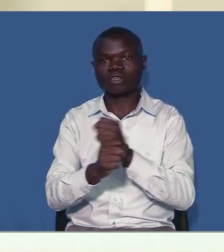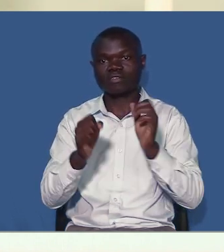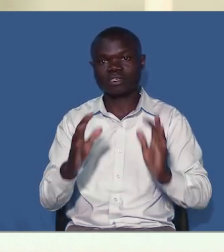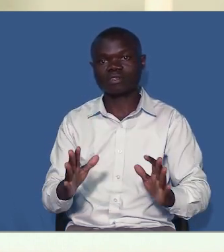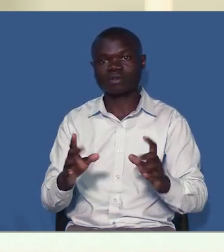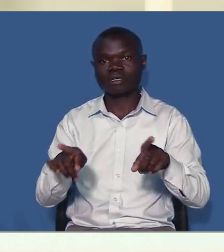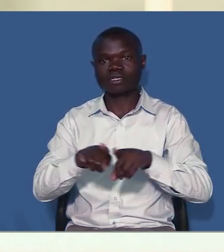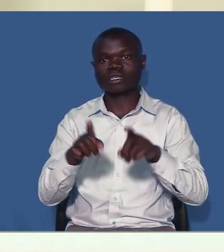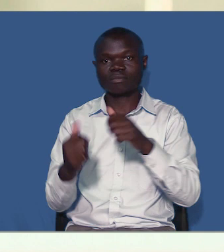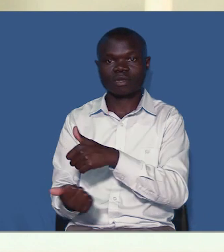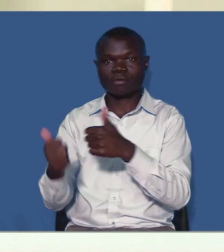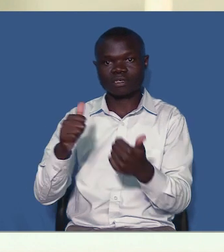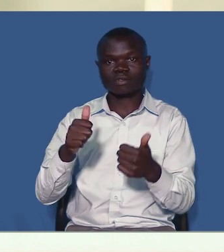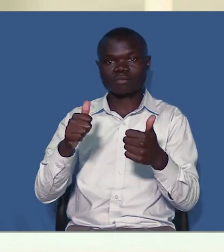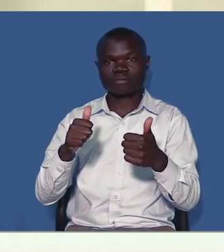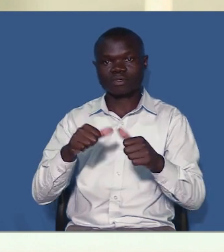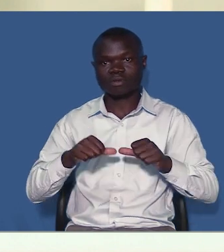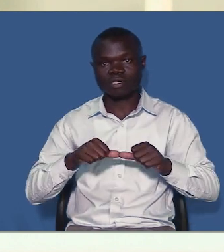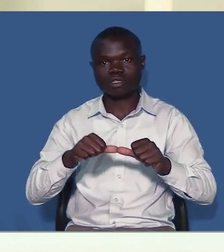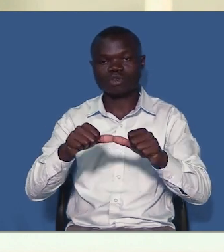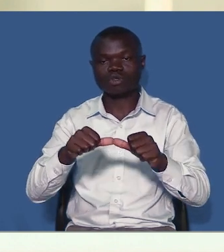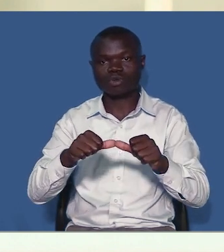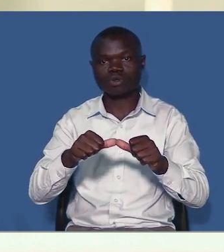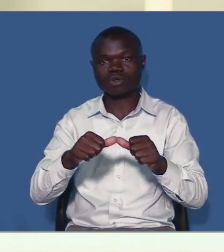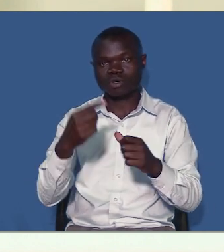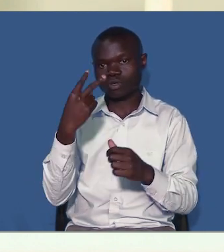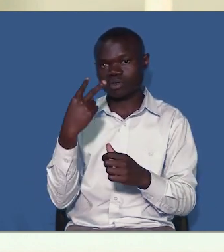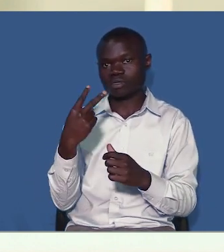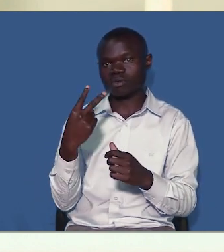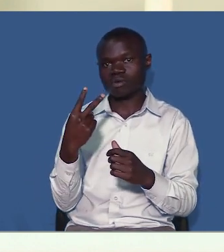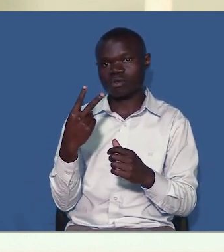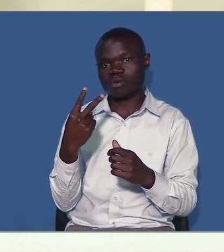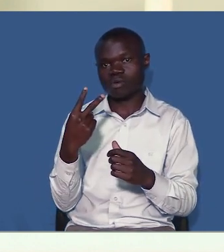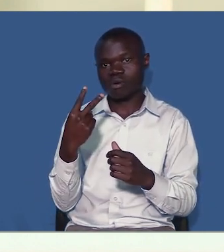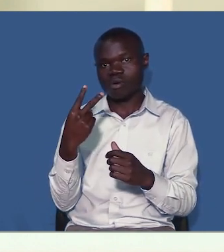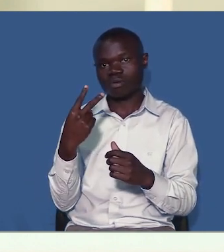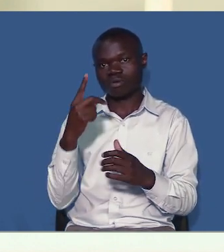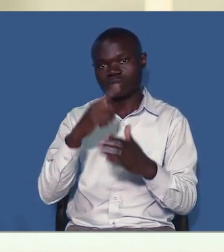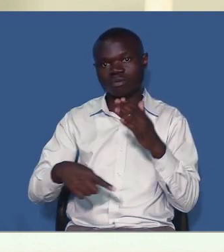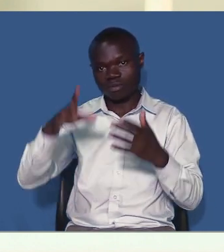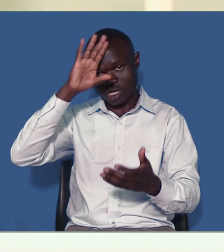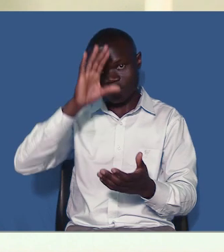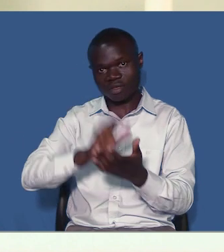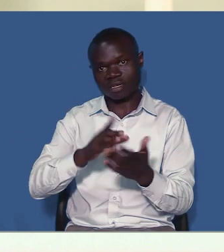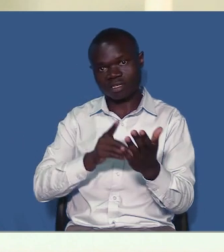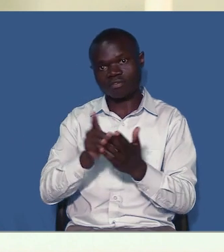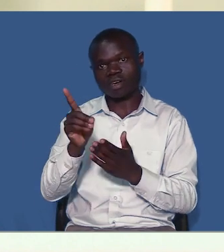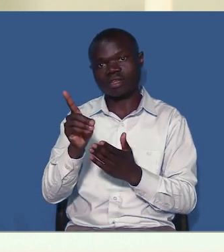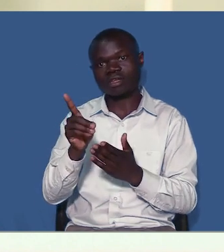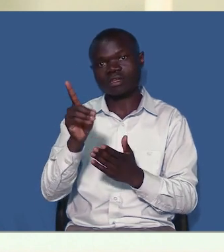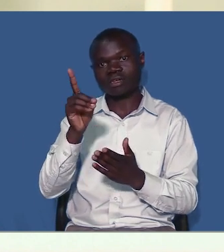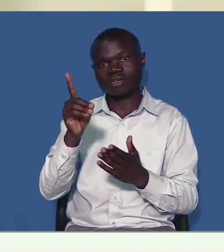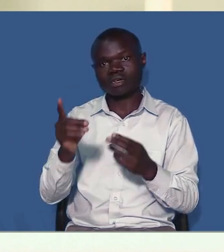as we continue to reflect on what really we believe in as divine revelation. Lord,